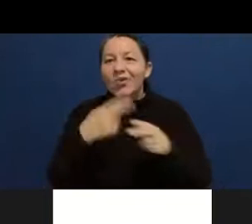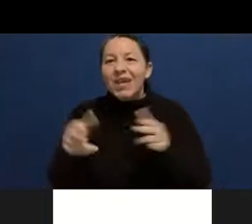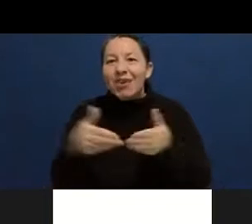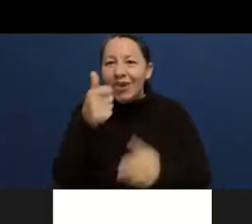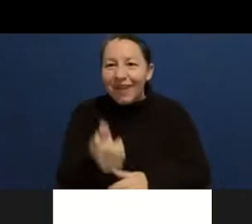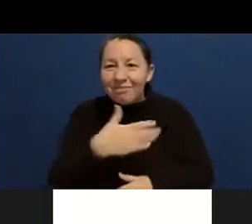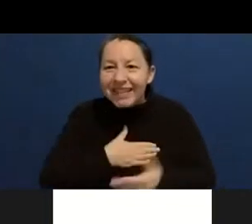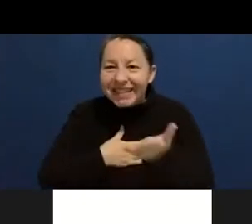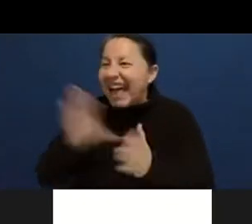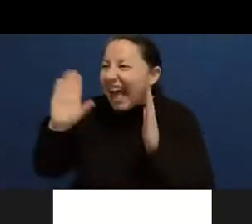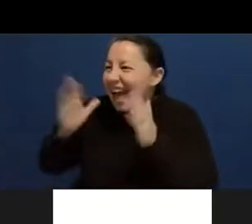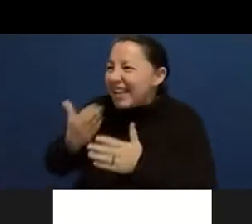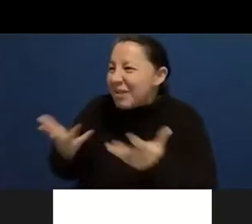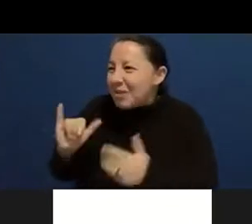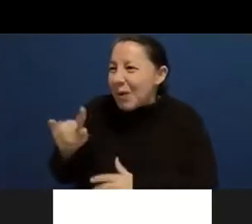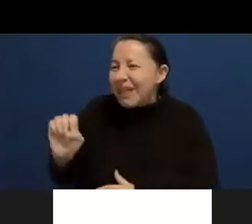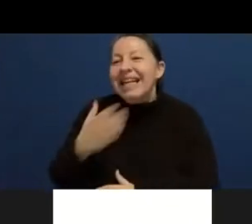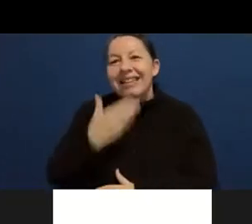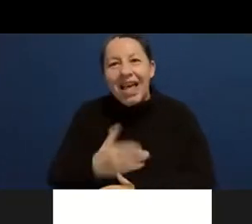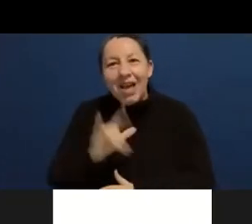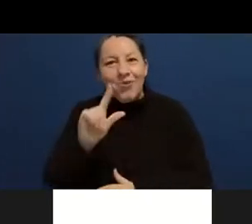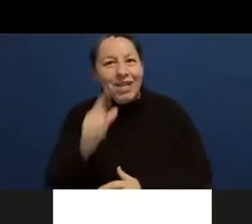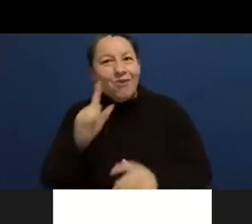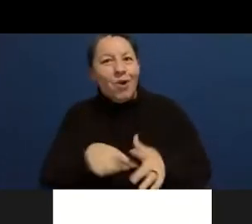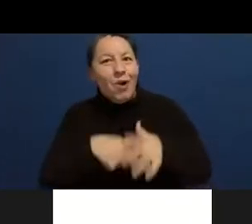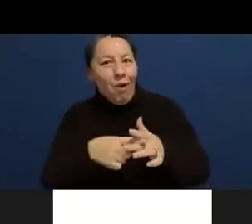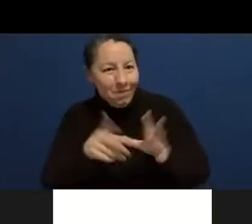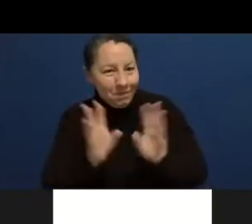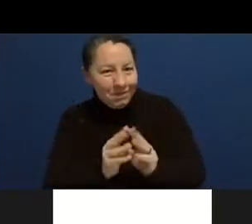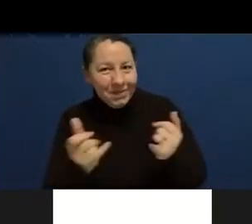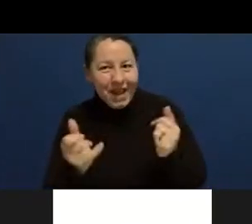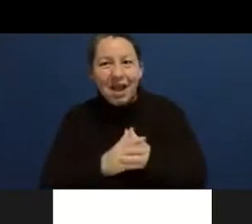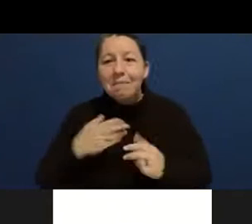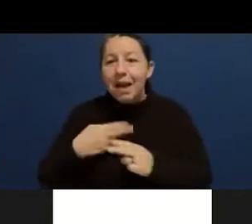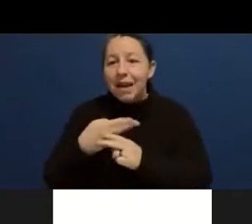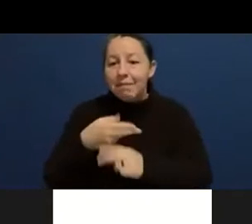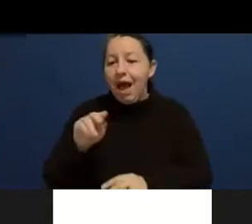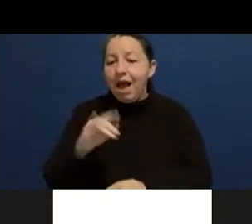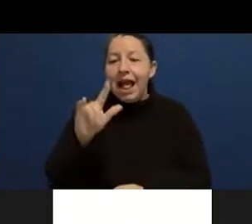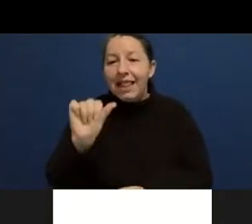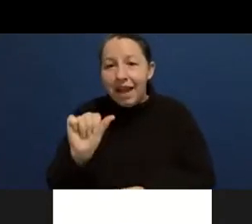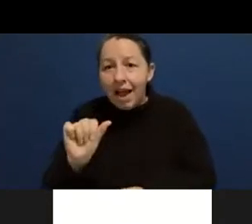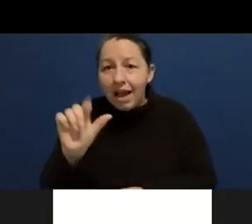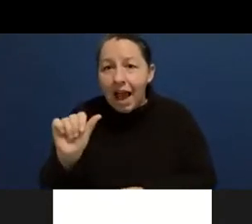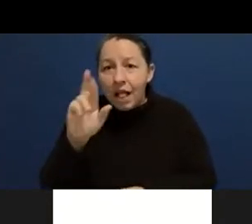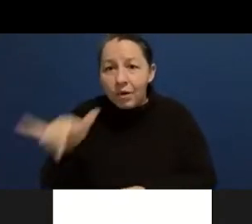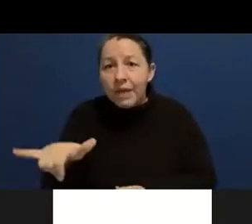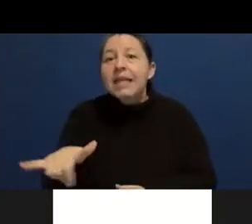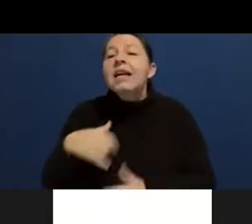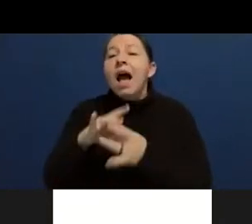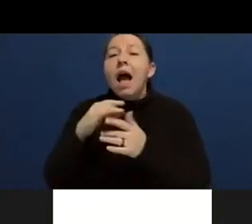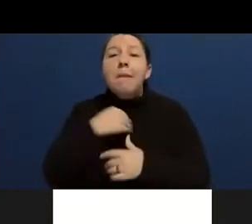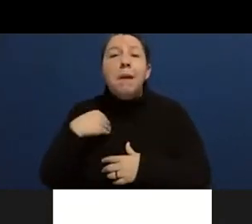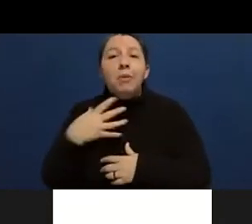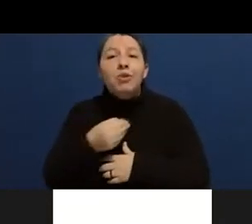Hi, welcome. Thank you so much, Jolene, and thank you, Linda, for opening us up. My name is Angelica Allery. I am Membership and Outreach Coordinator at